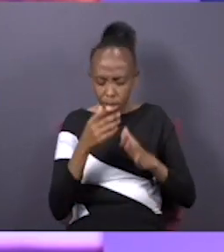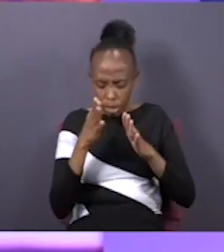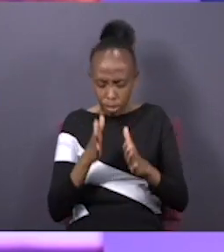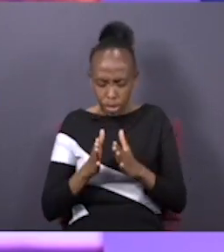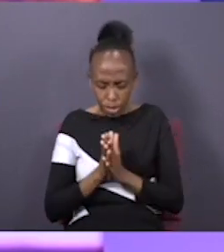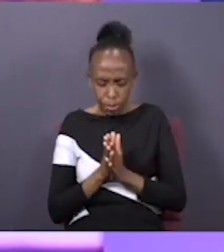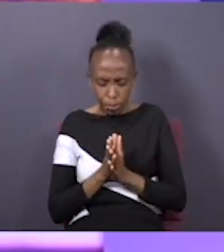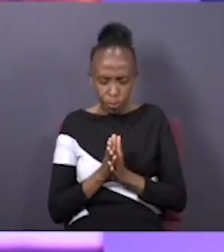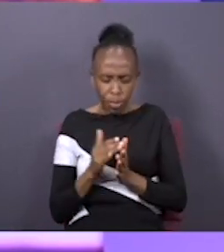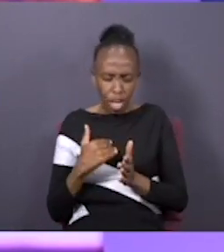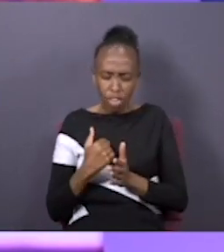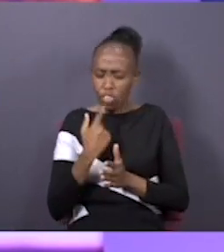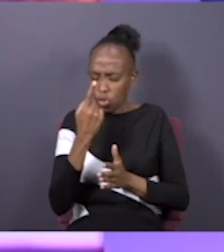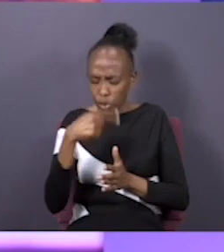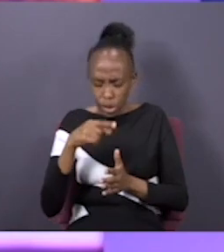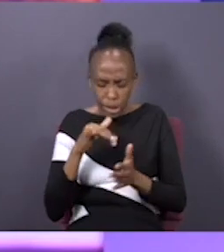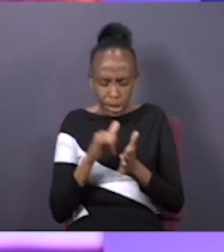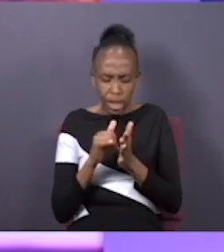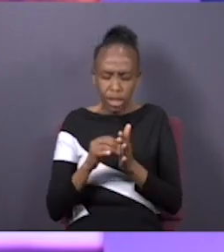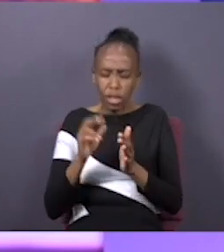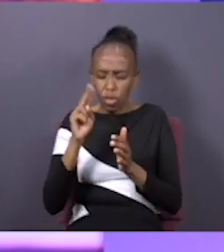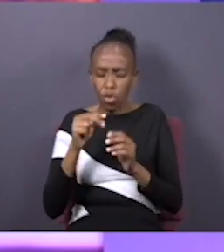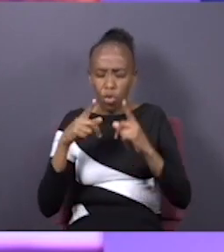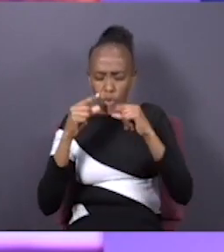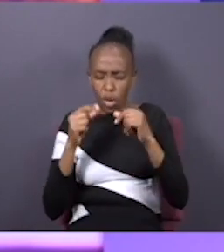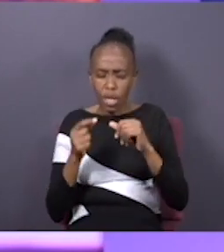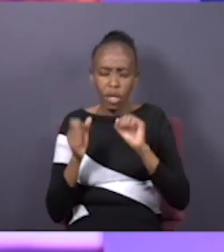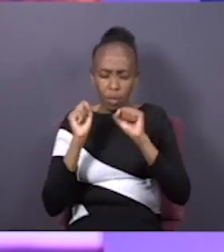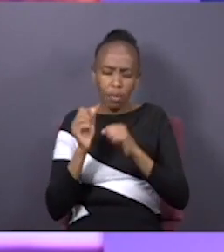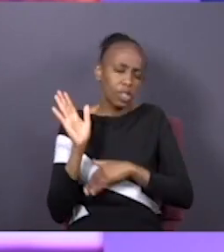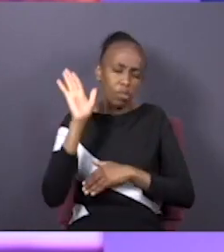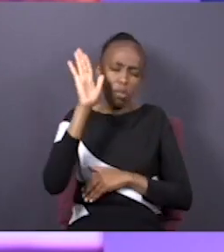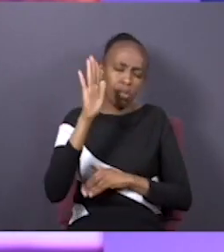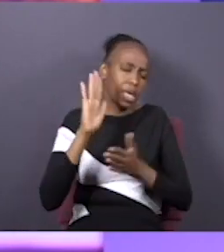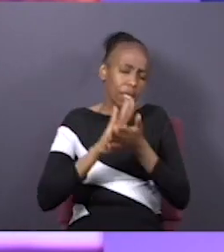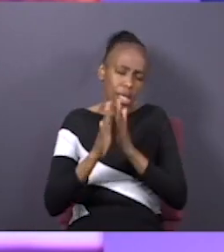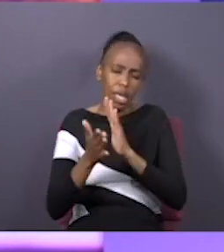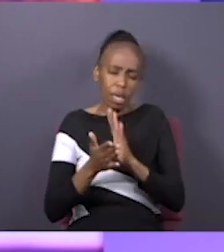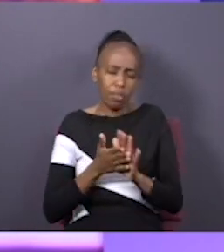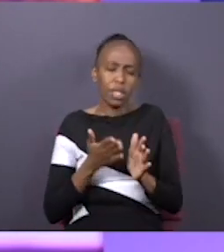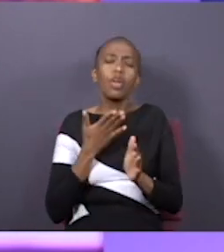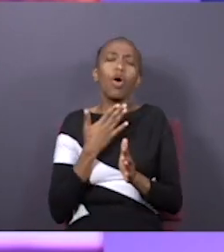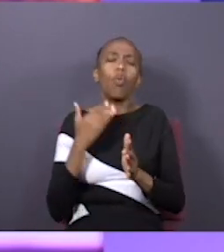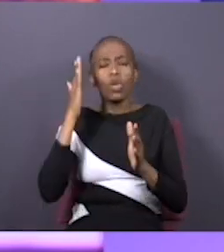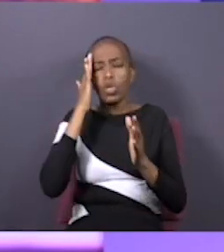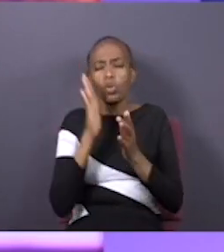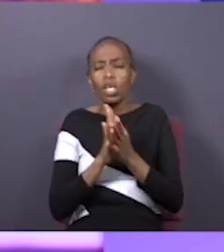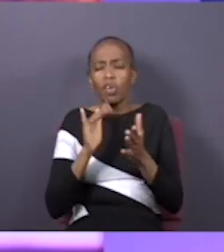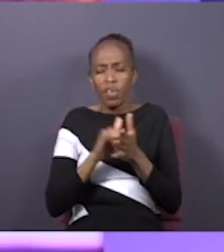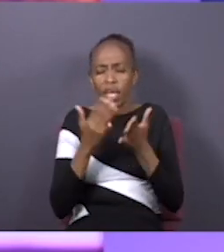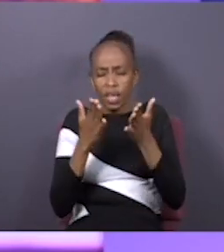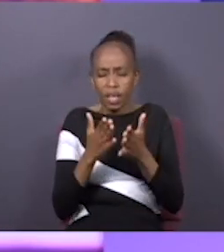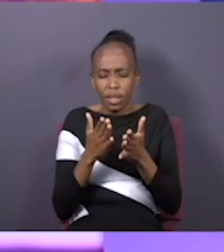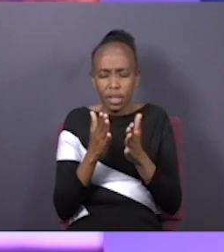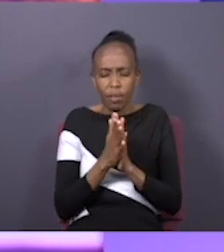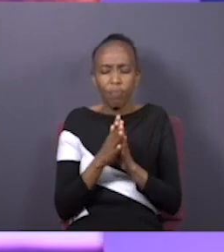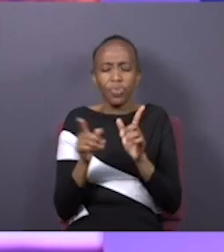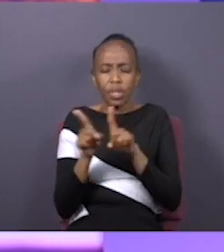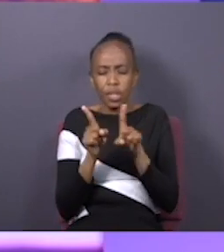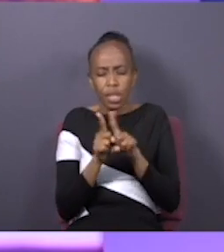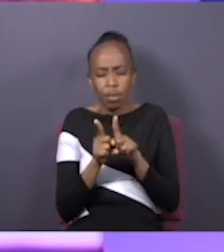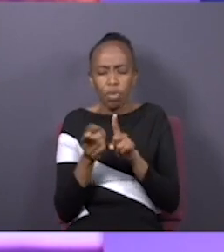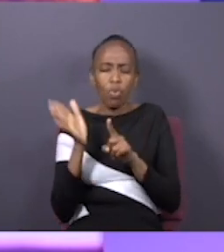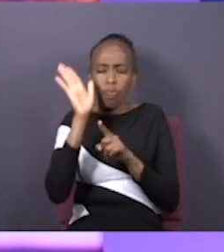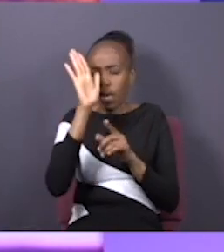of us. You have told us that no word of yours will return to you void. And I want to believe that this one will also